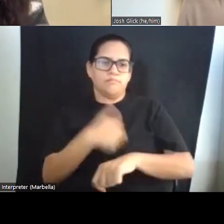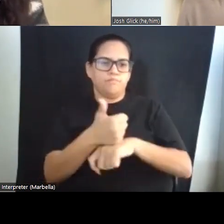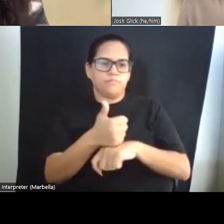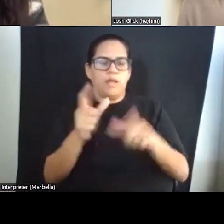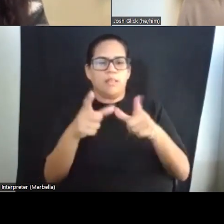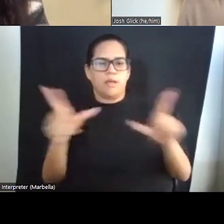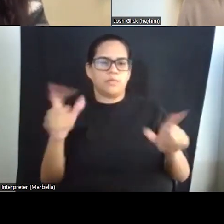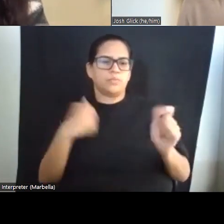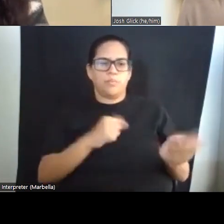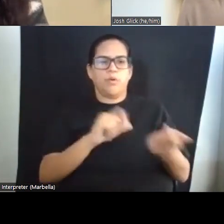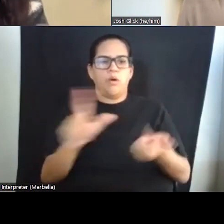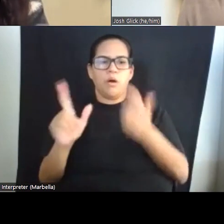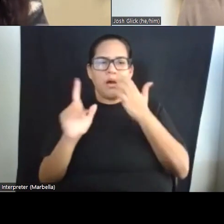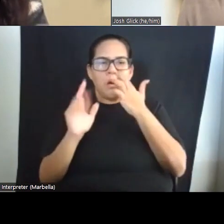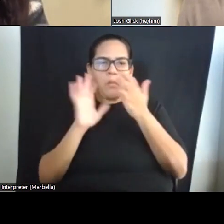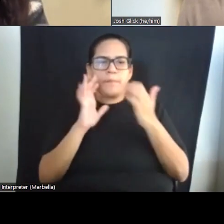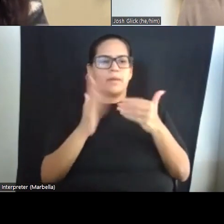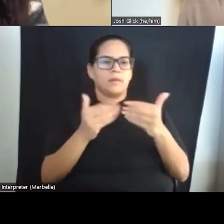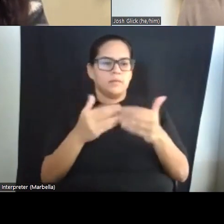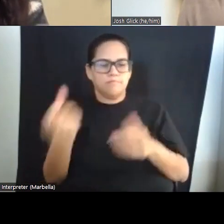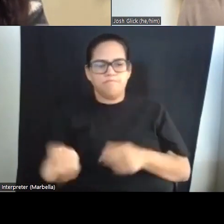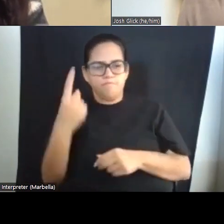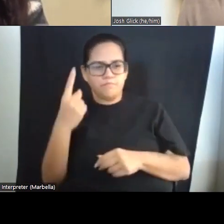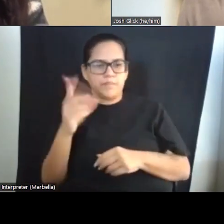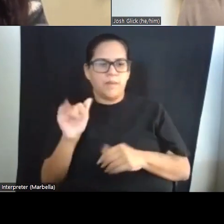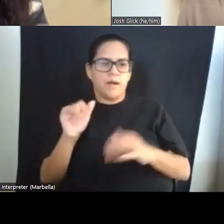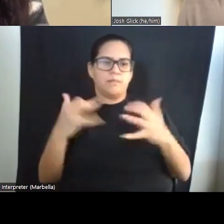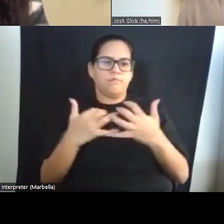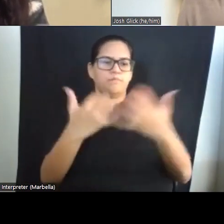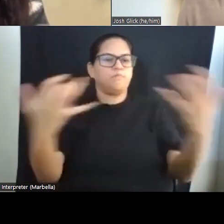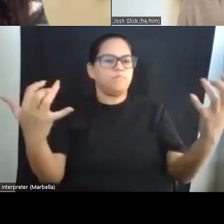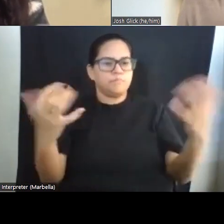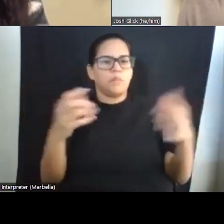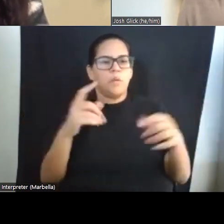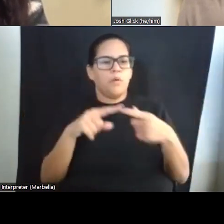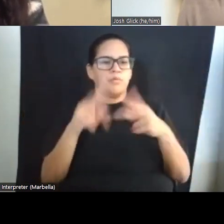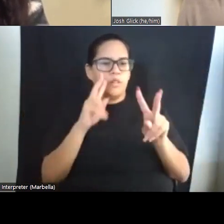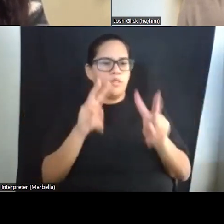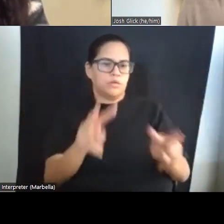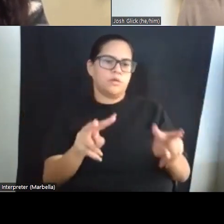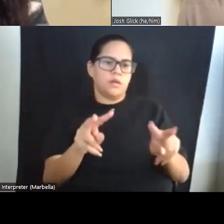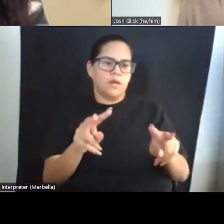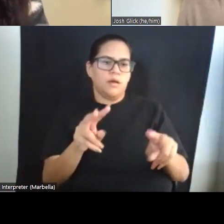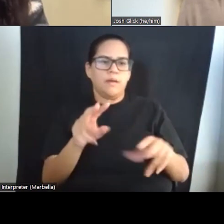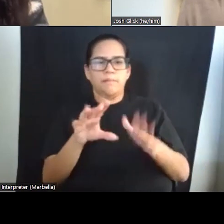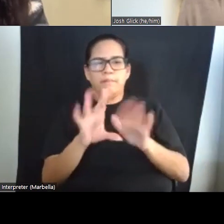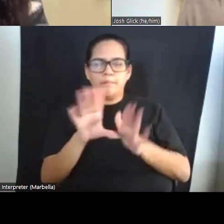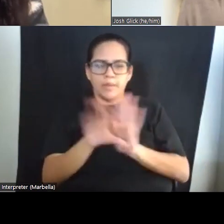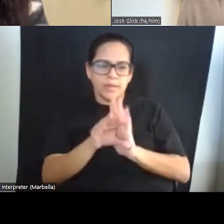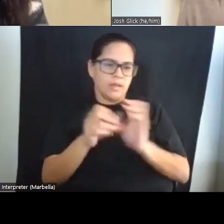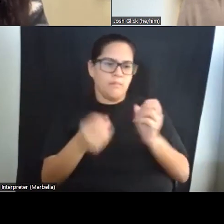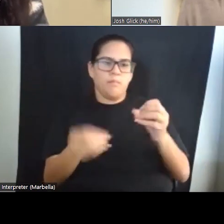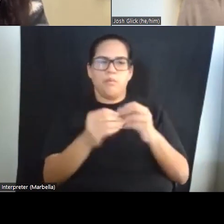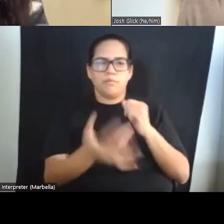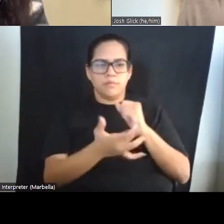that will be easily sort of digestible and understood by broader audiences when they're like looking at at media as more of these techniques are